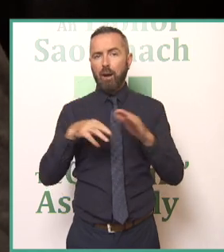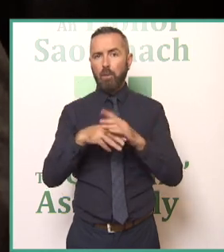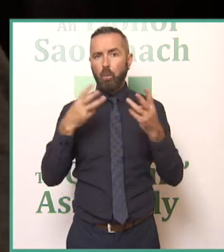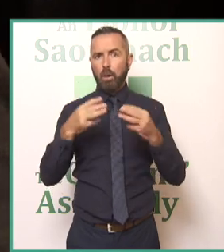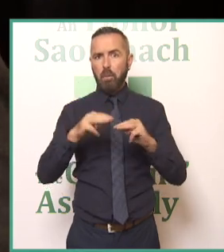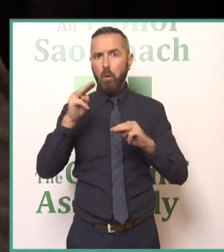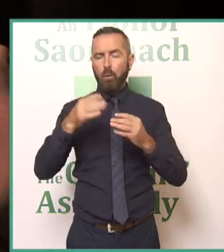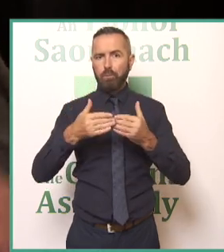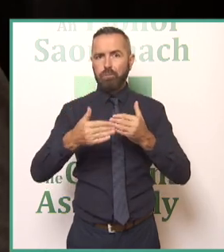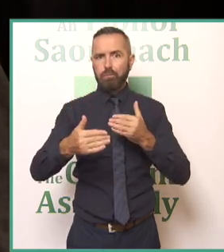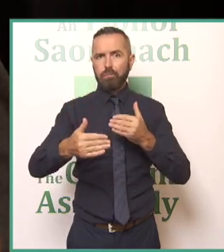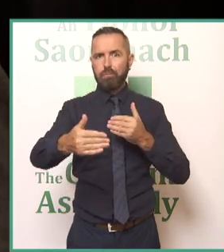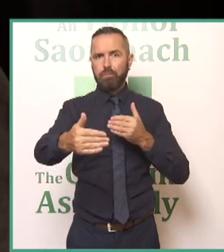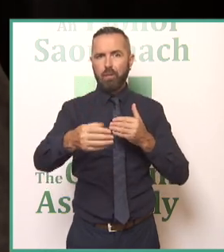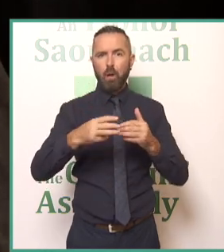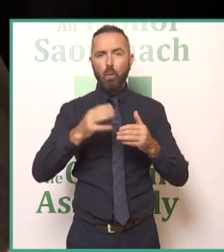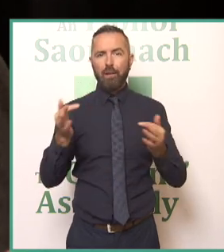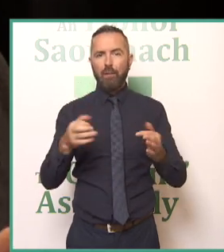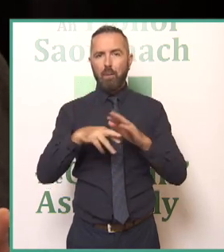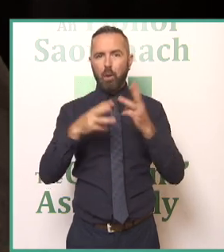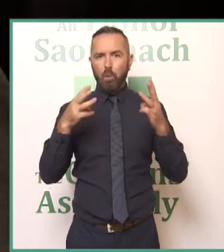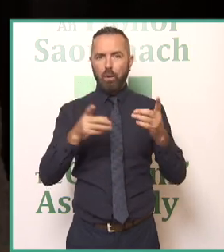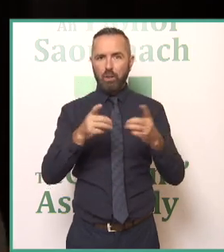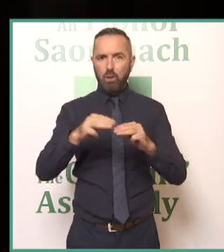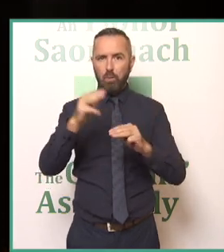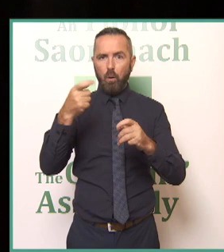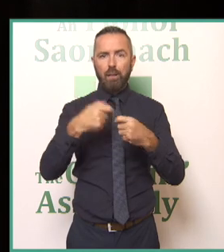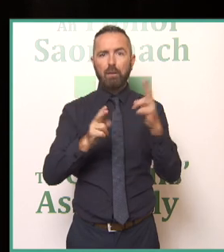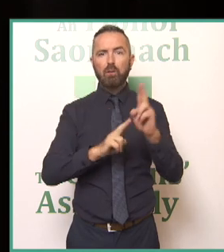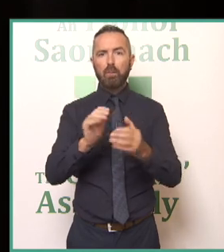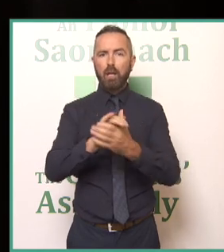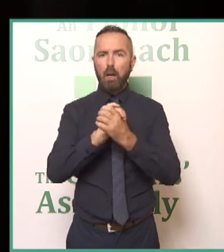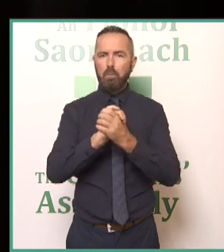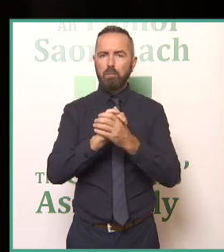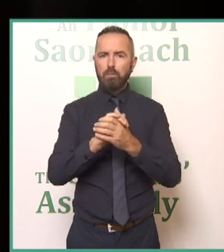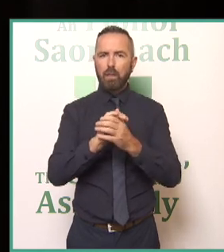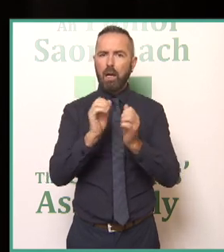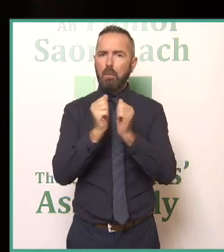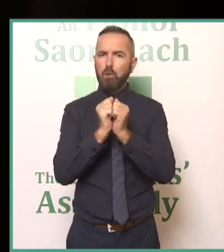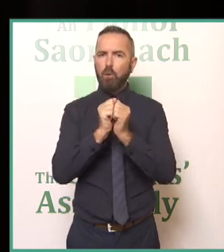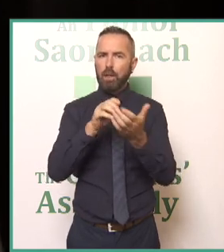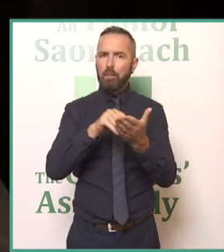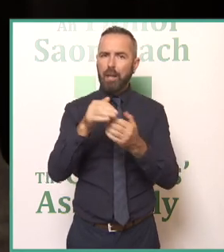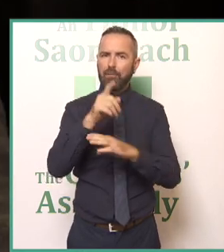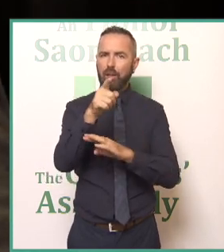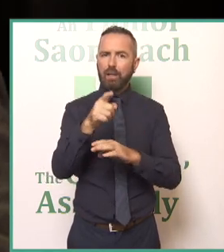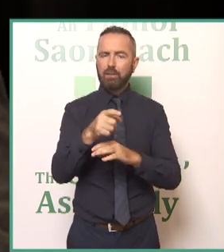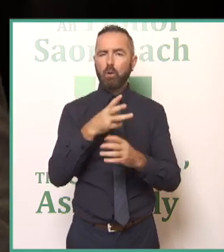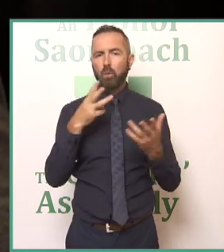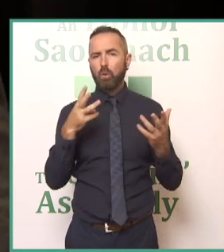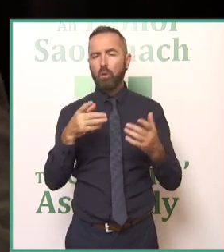it's important that when farmers want to go further, they're appropriately paid for that. So we have concerns, for example, where we see